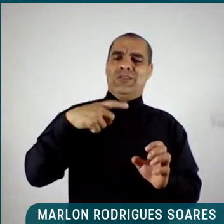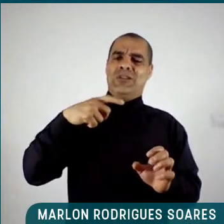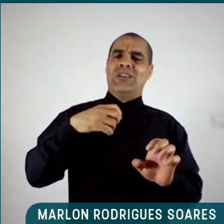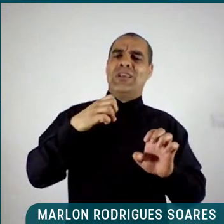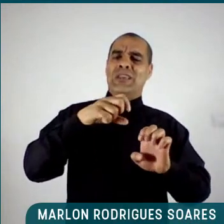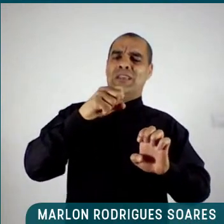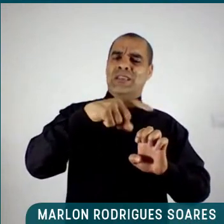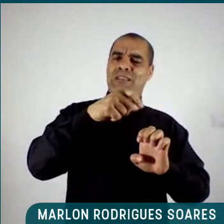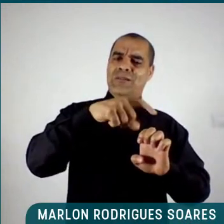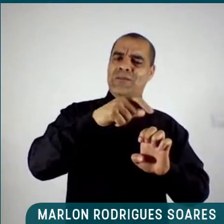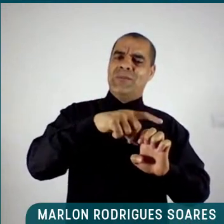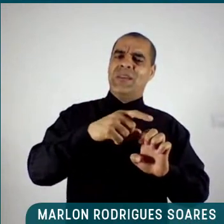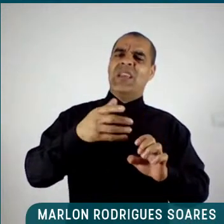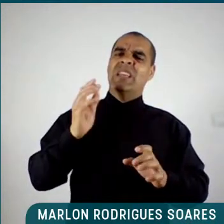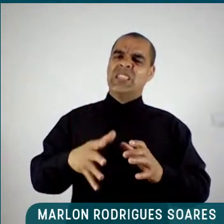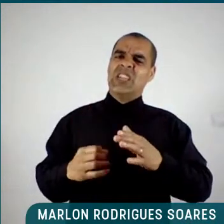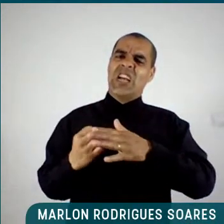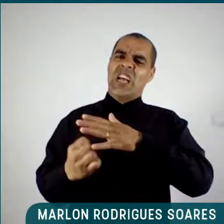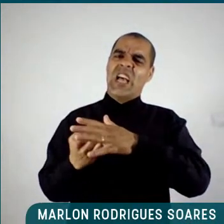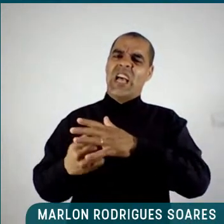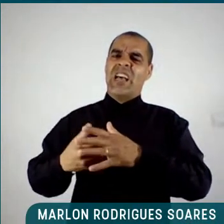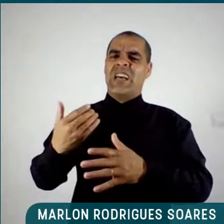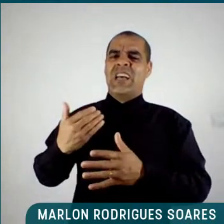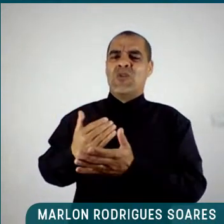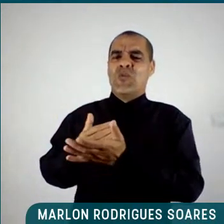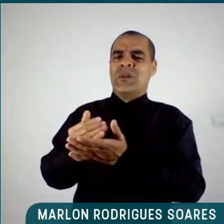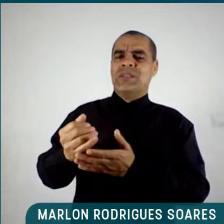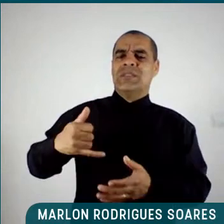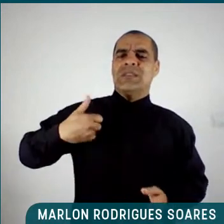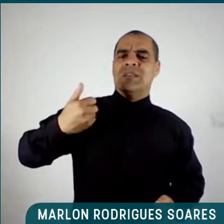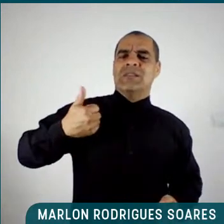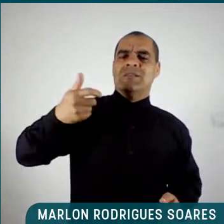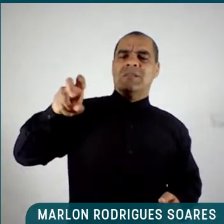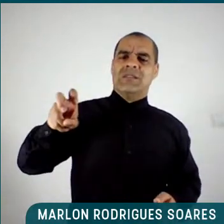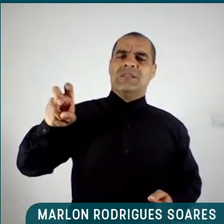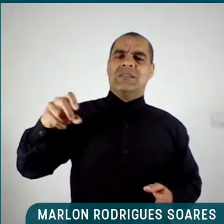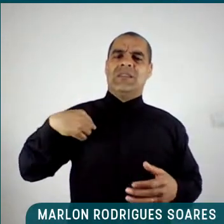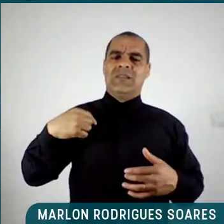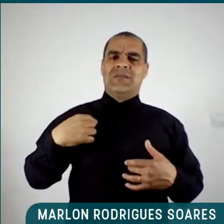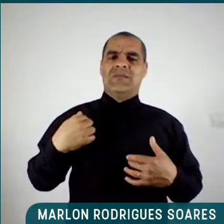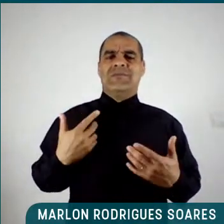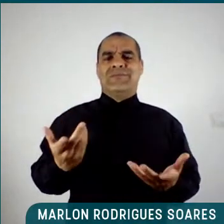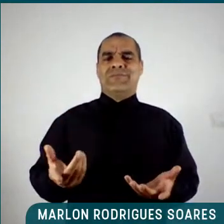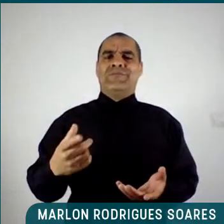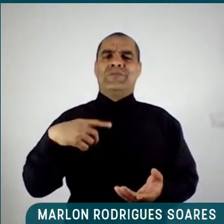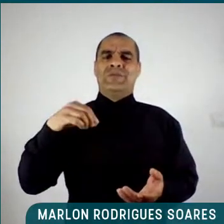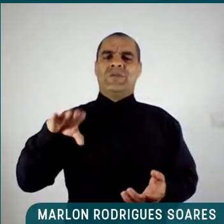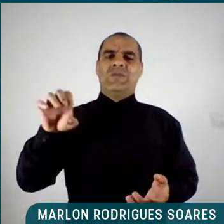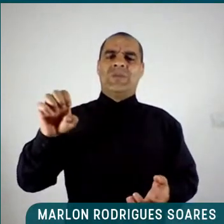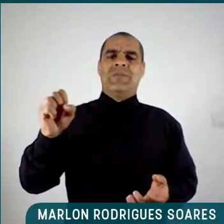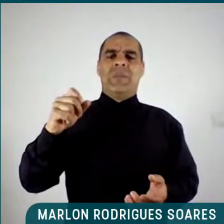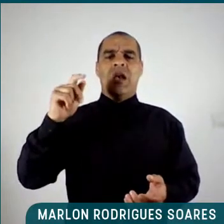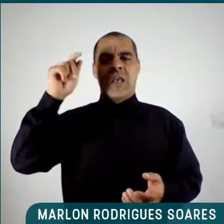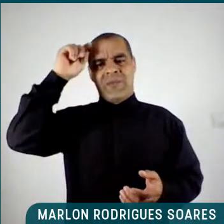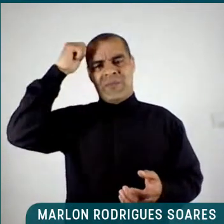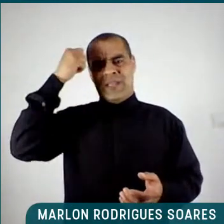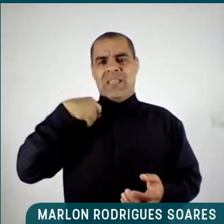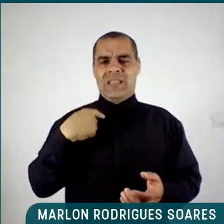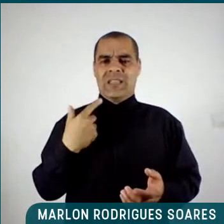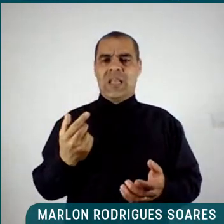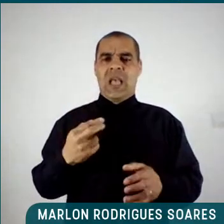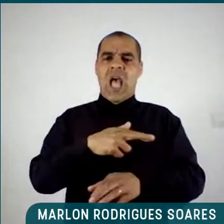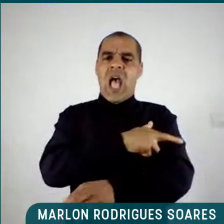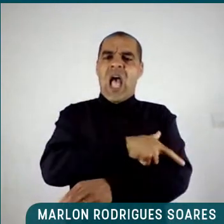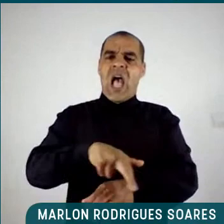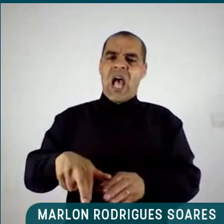years mudam que old, significa and que it não vai wasn't ser. because I had some Inclusive social negras, assistance. inclusive I am racistas, primeiro still a imagina, black woman. nas negociações.